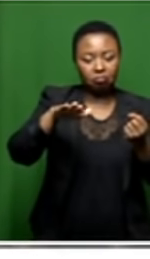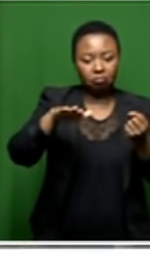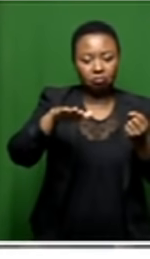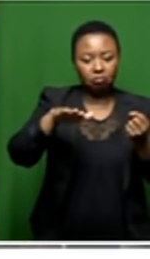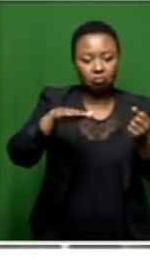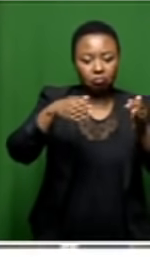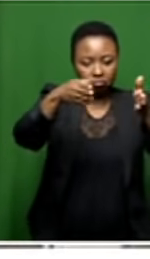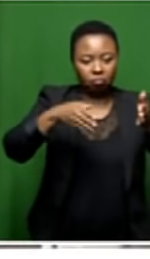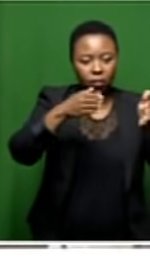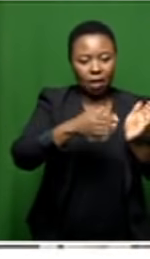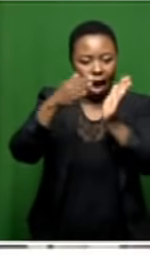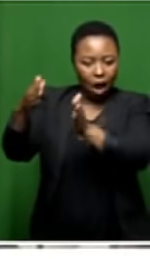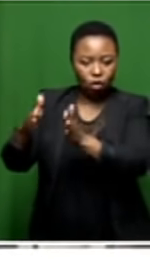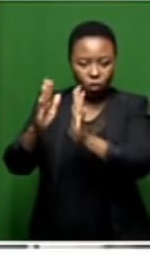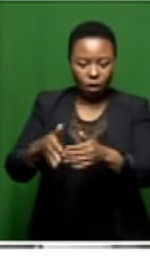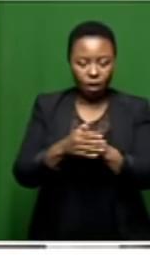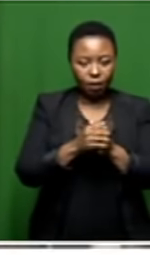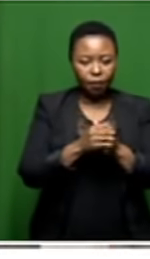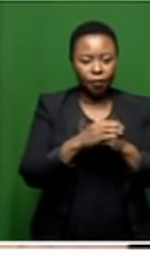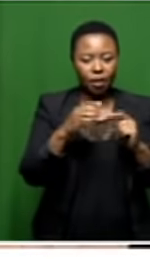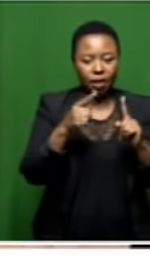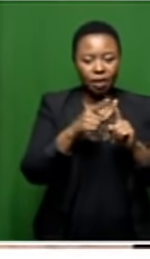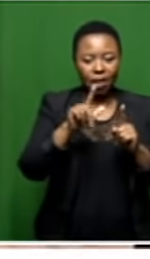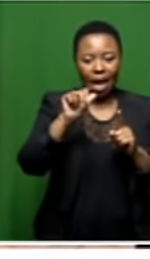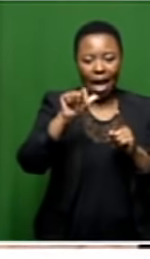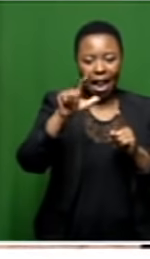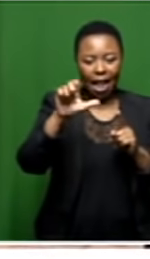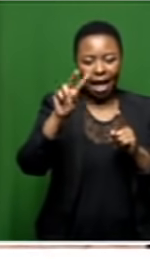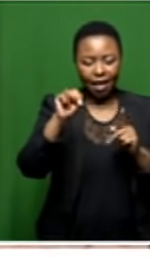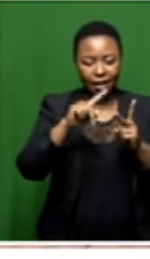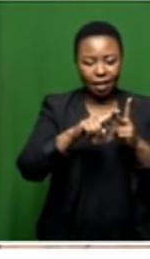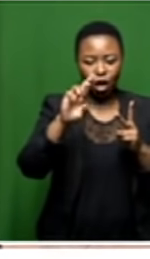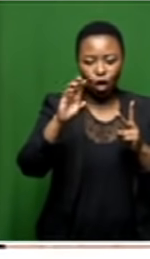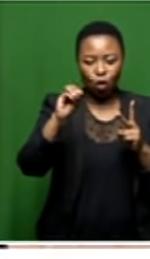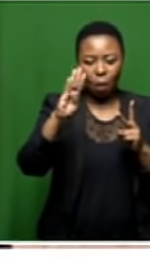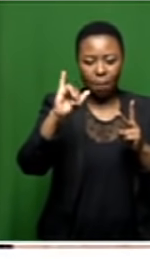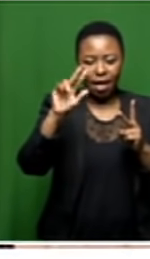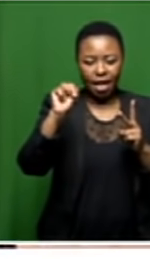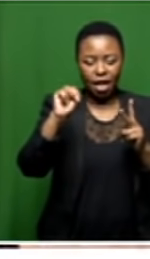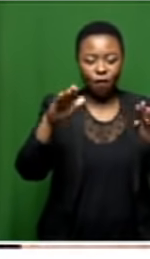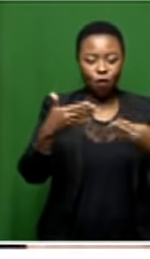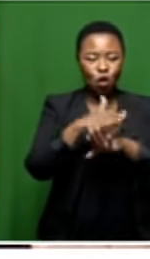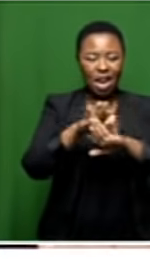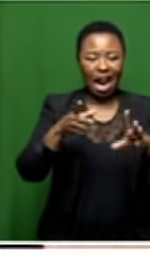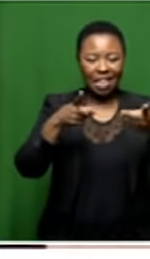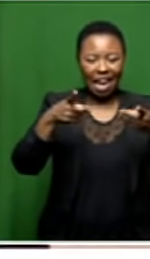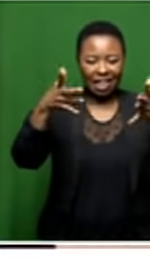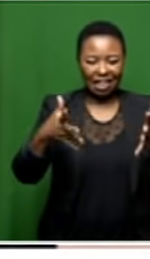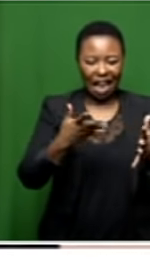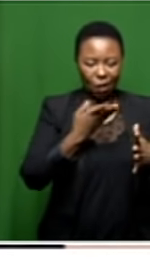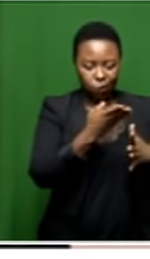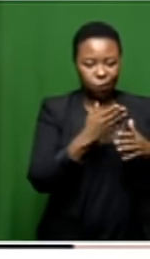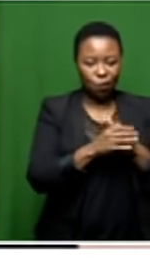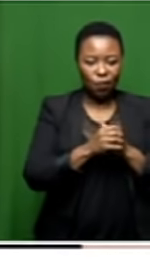The hearse is by Ellen and Robin Bourne, funeral directors. We